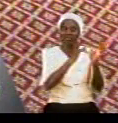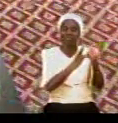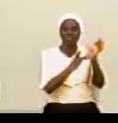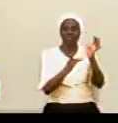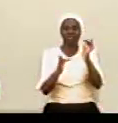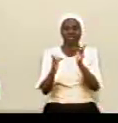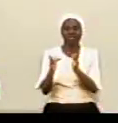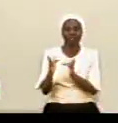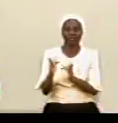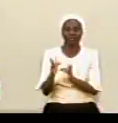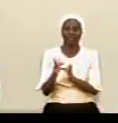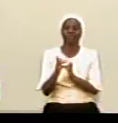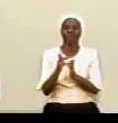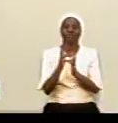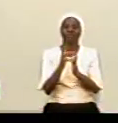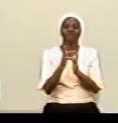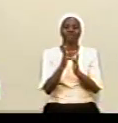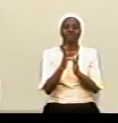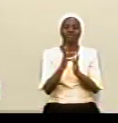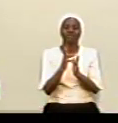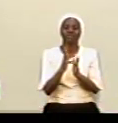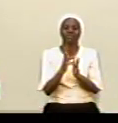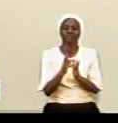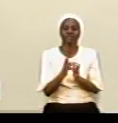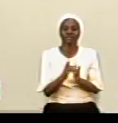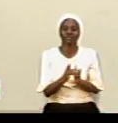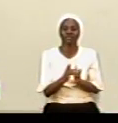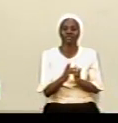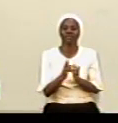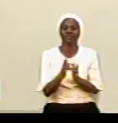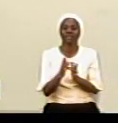Jesus. I just want to speak the name of